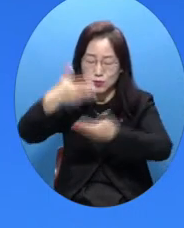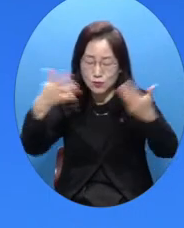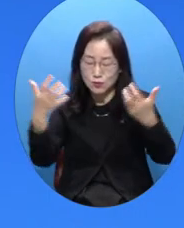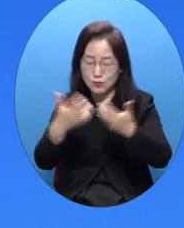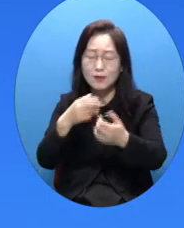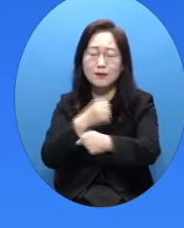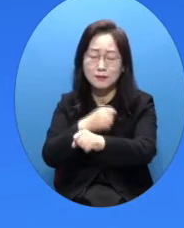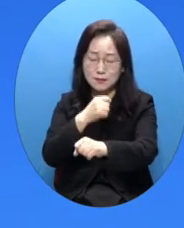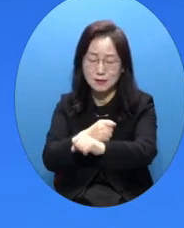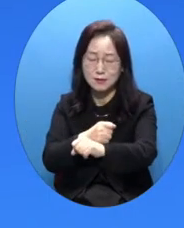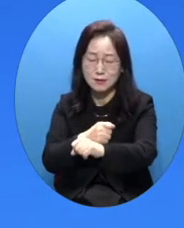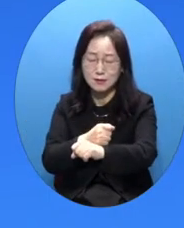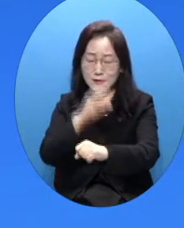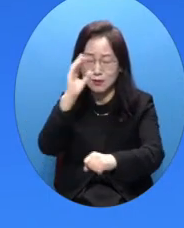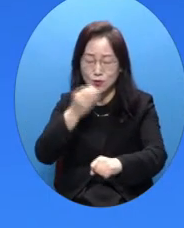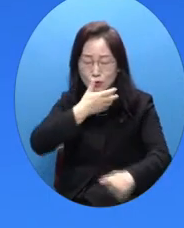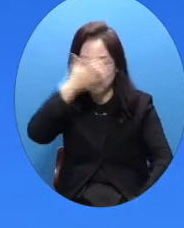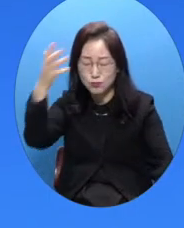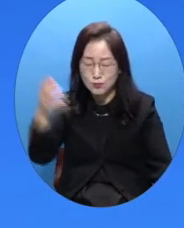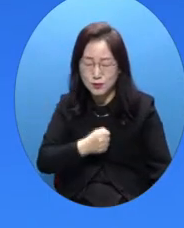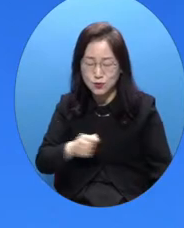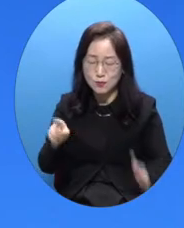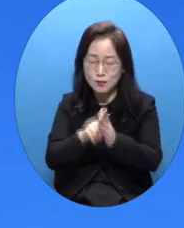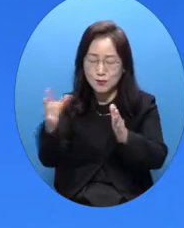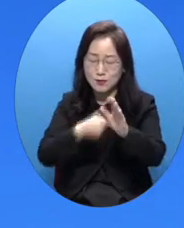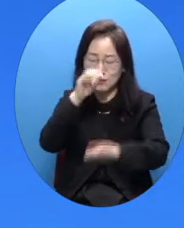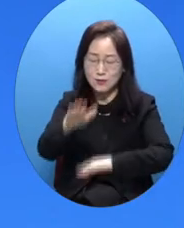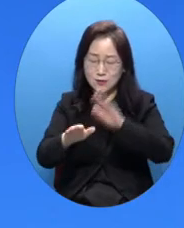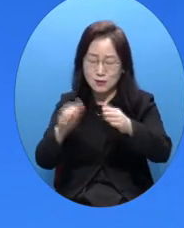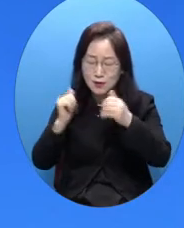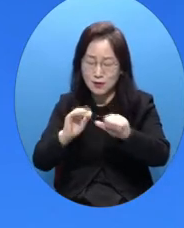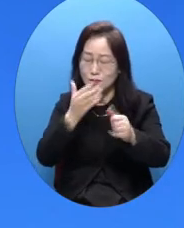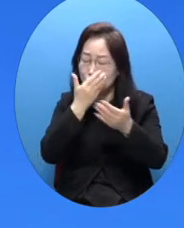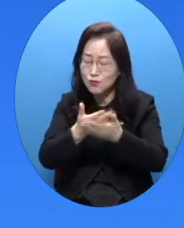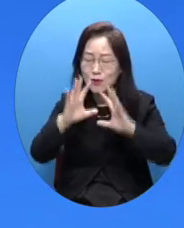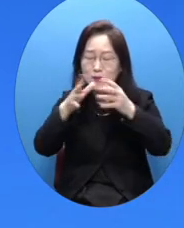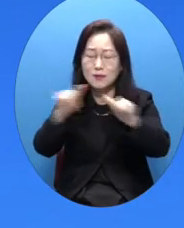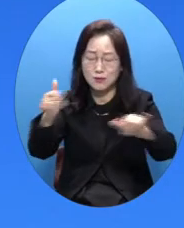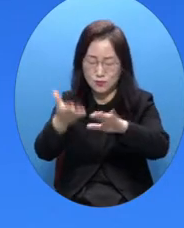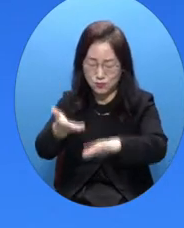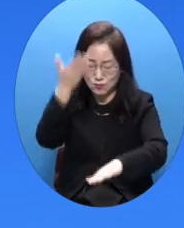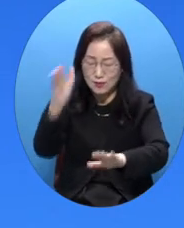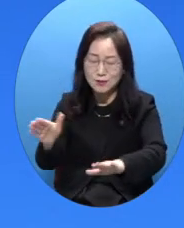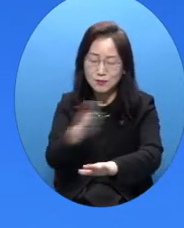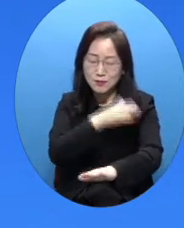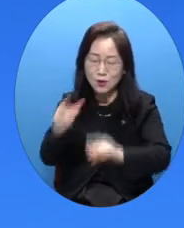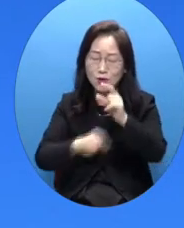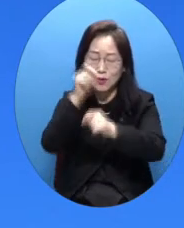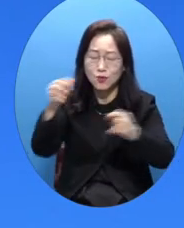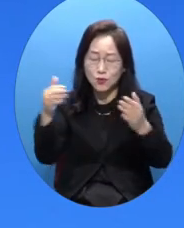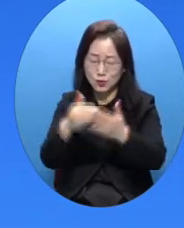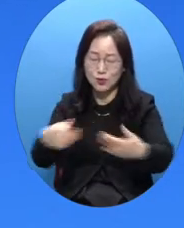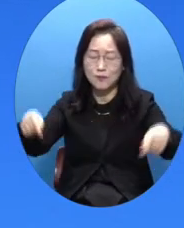of the Holy Spirit be with all the congregation and their family who have a holy dream and marching forward members